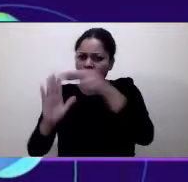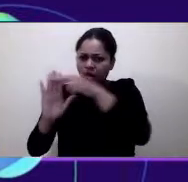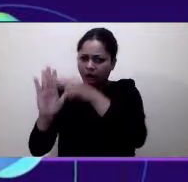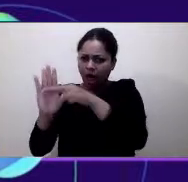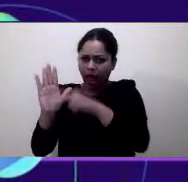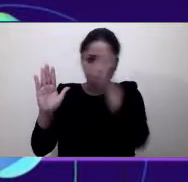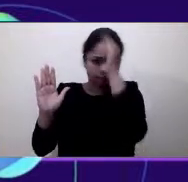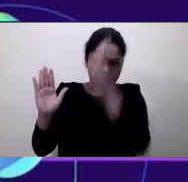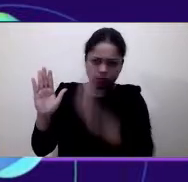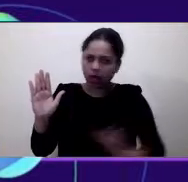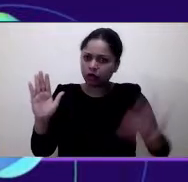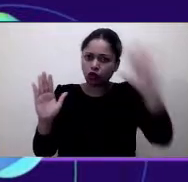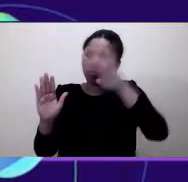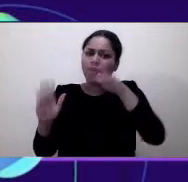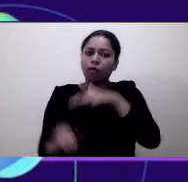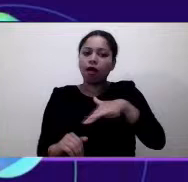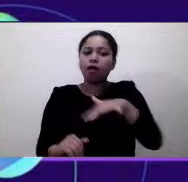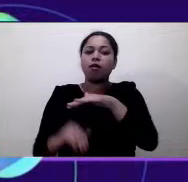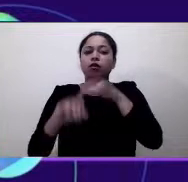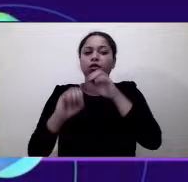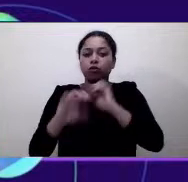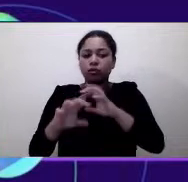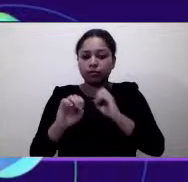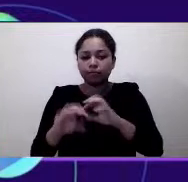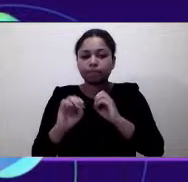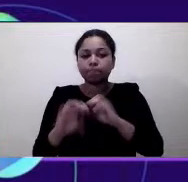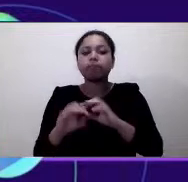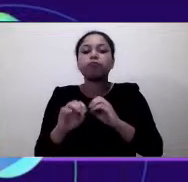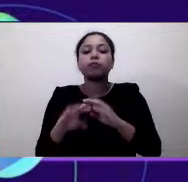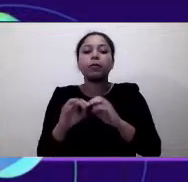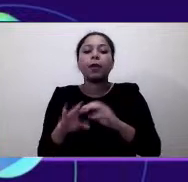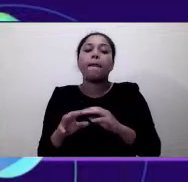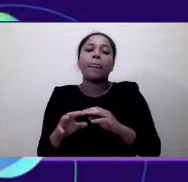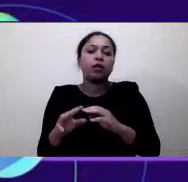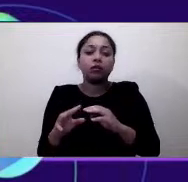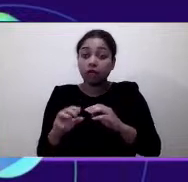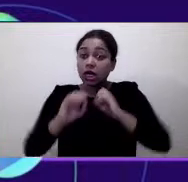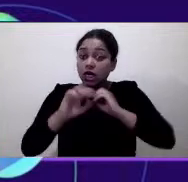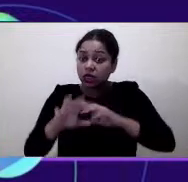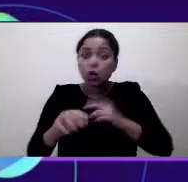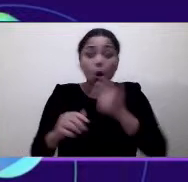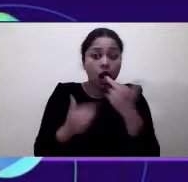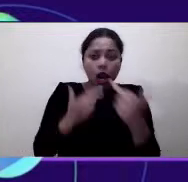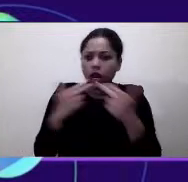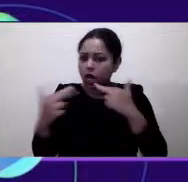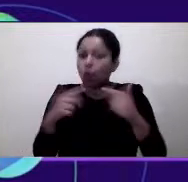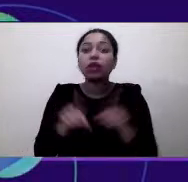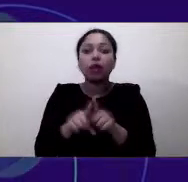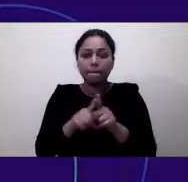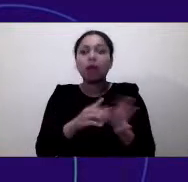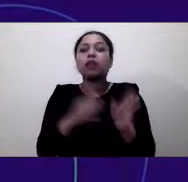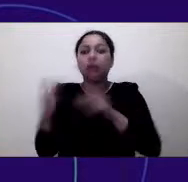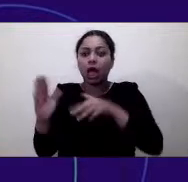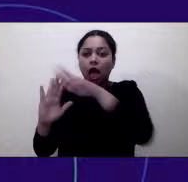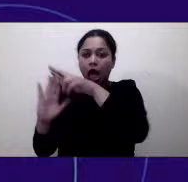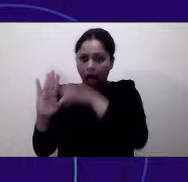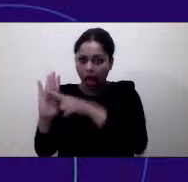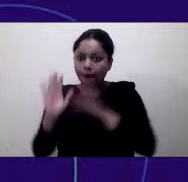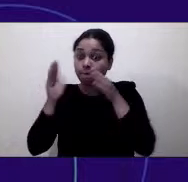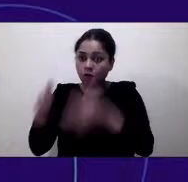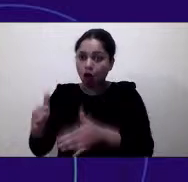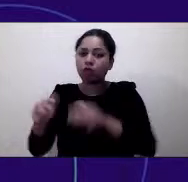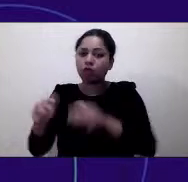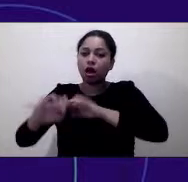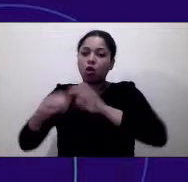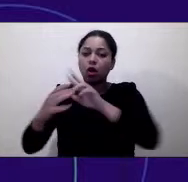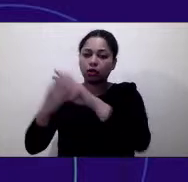guidelines, those national guidelines for plurilingual and bilingual education. These guidelines